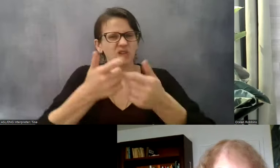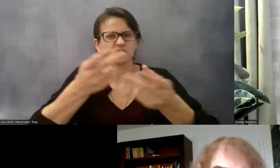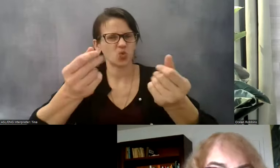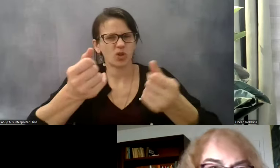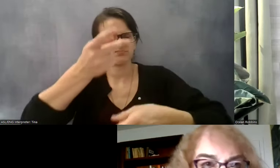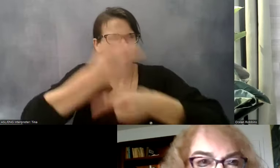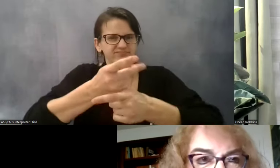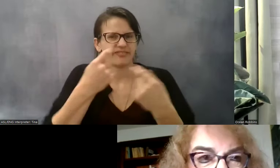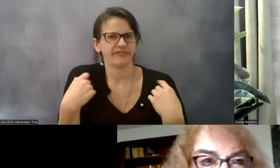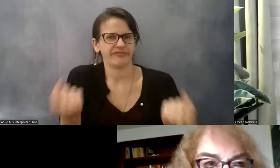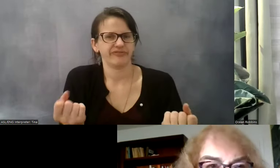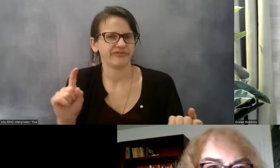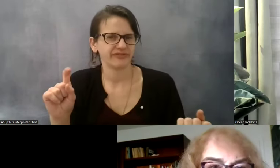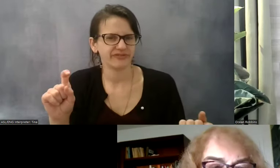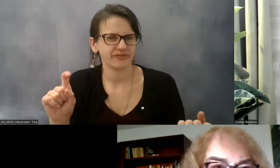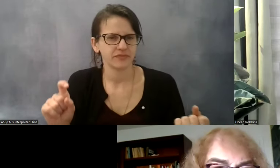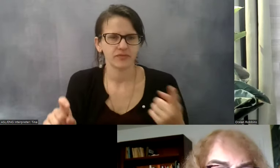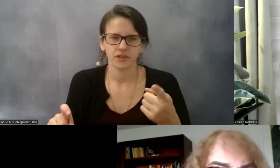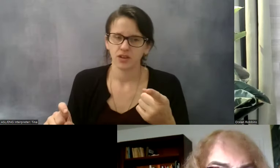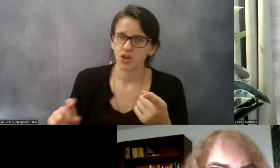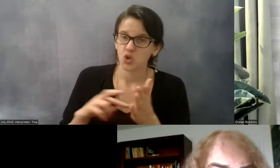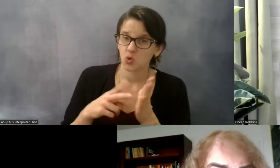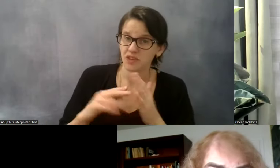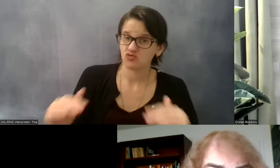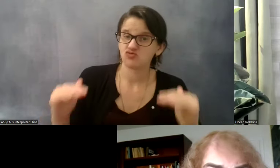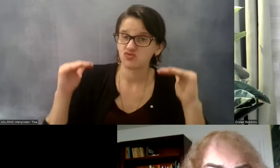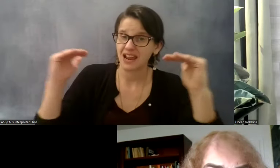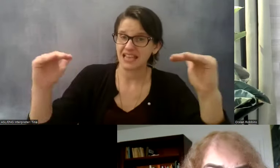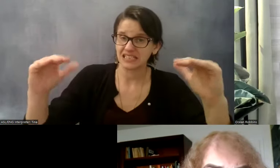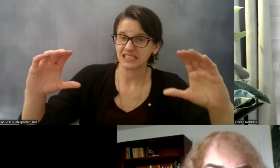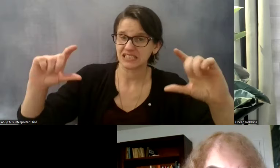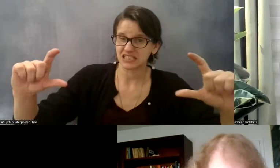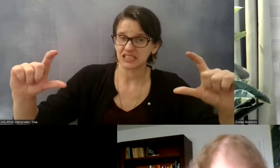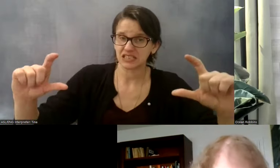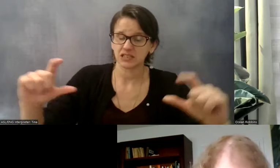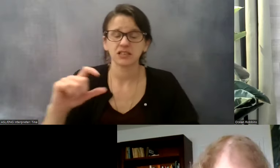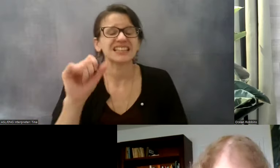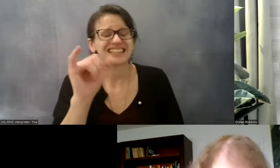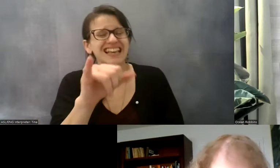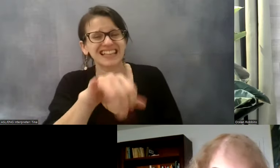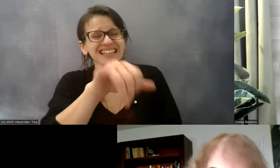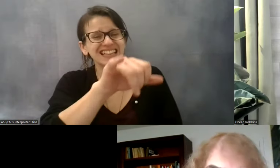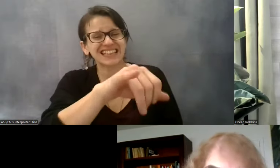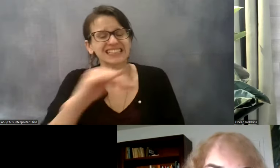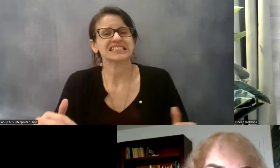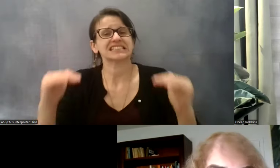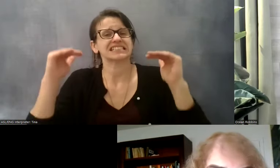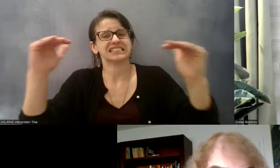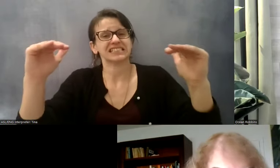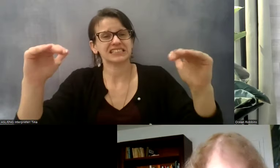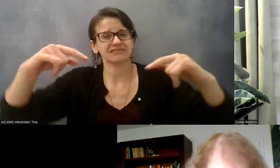garden boxes? Garden box, are you talking about raised beds? Raised beds, yeah, that's it. Raised beds, yeah. Well, raised beds